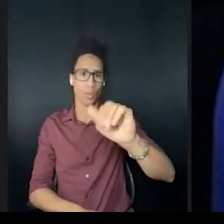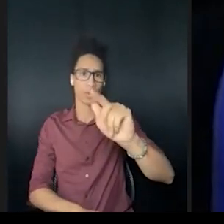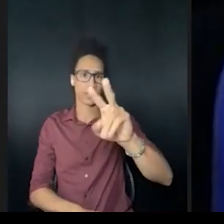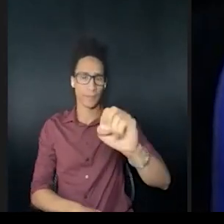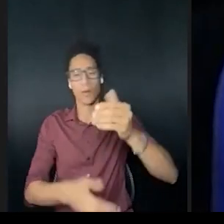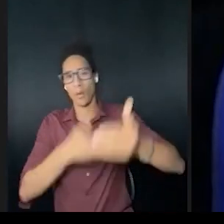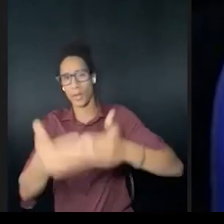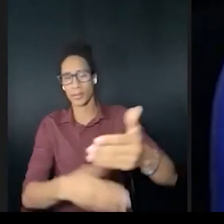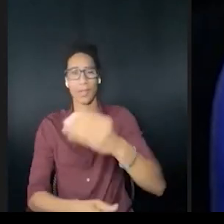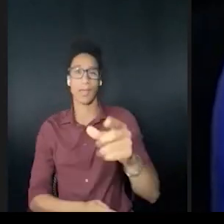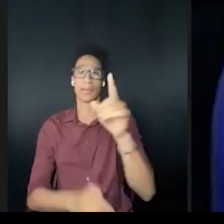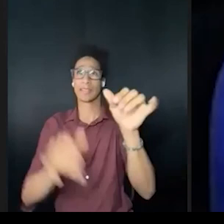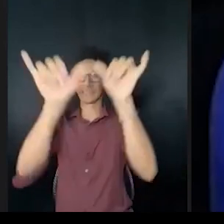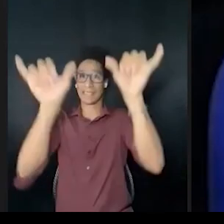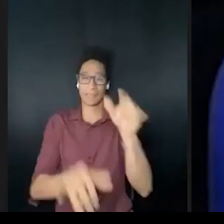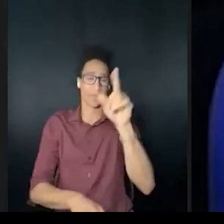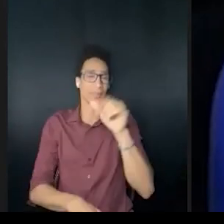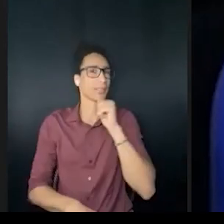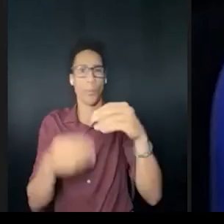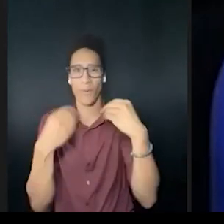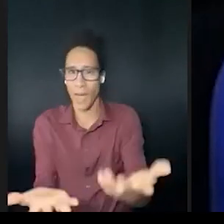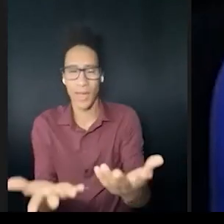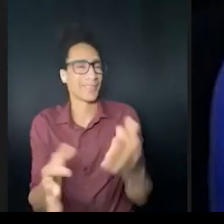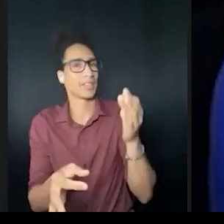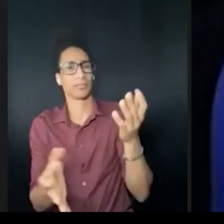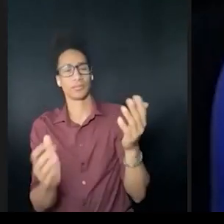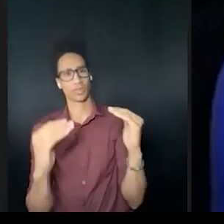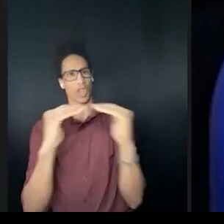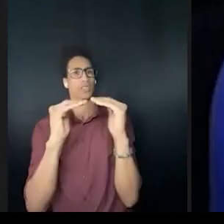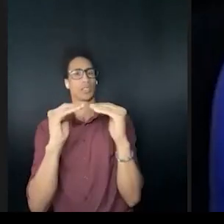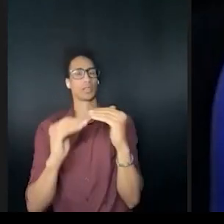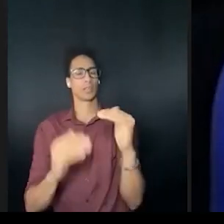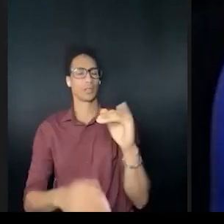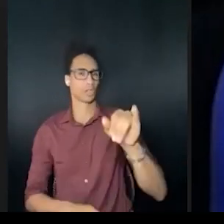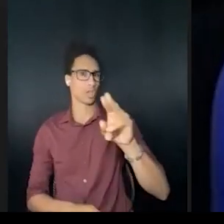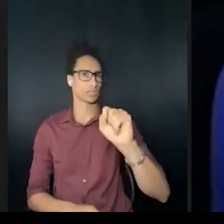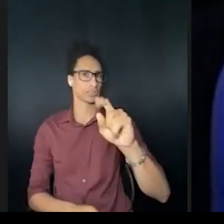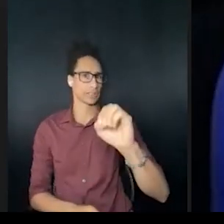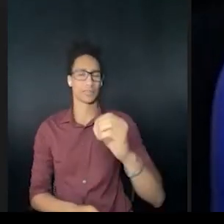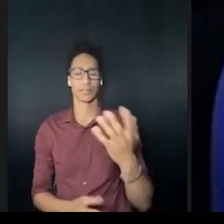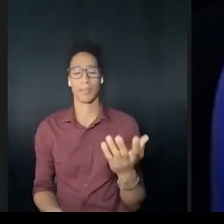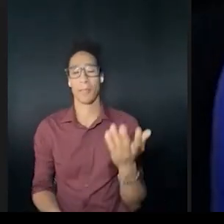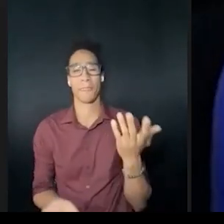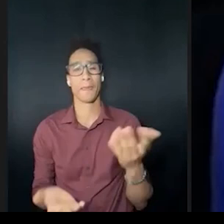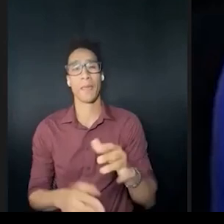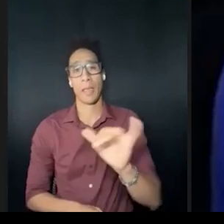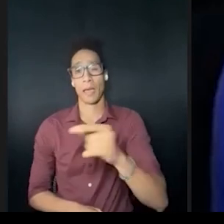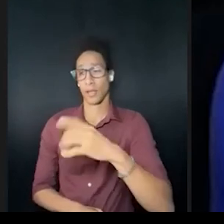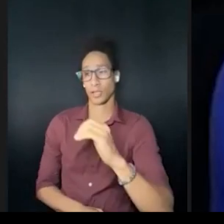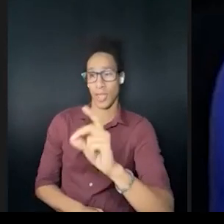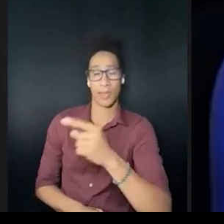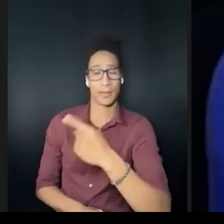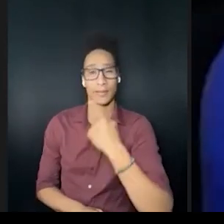not providing that justice, they might exist for, like Chad said, like